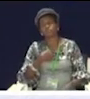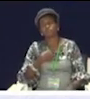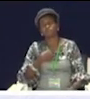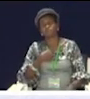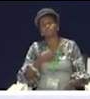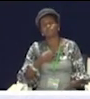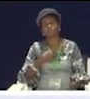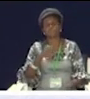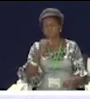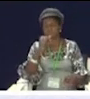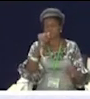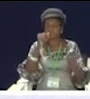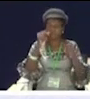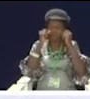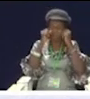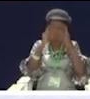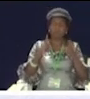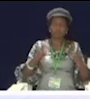That surprises you.